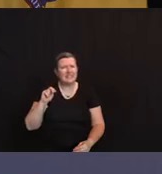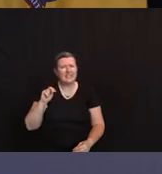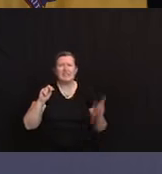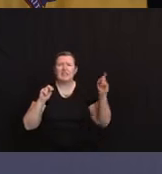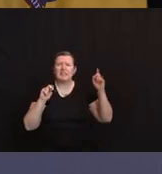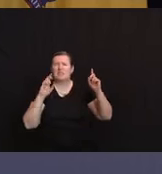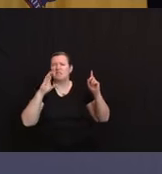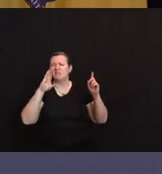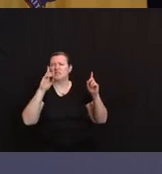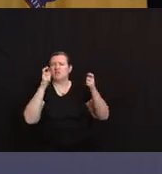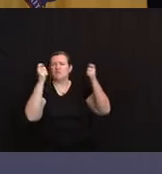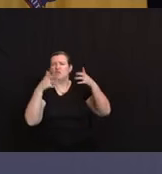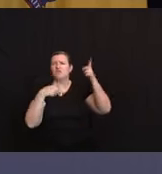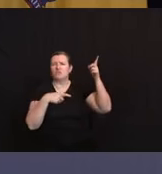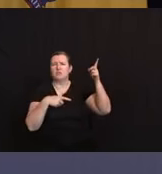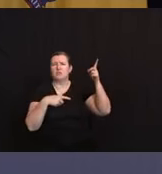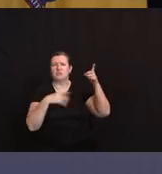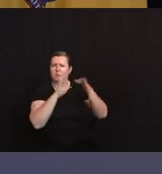was,